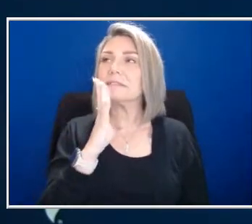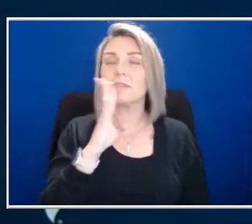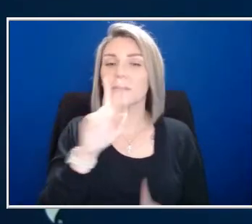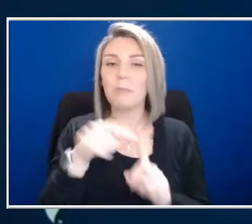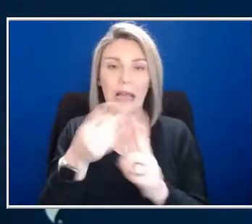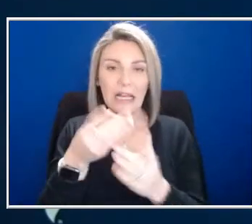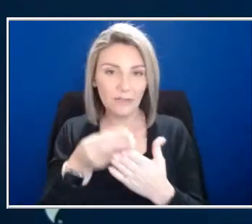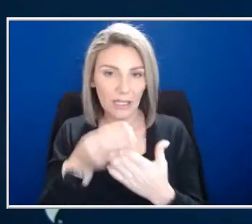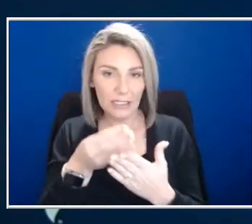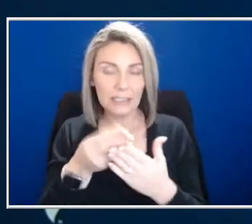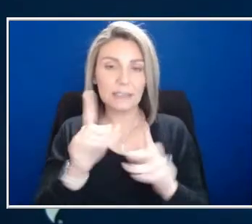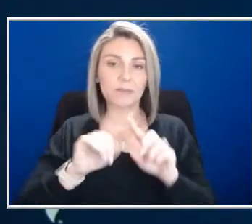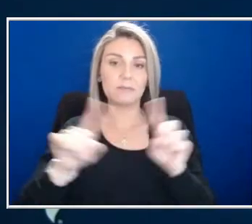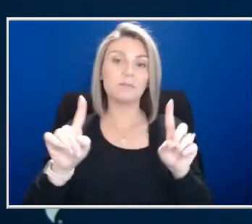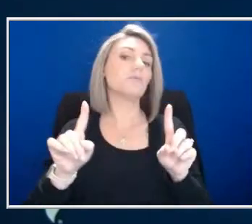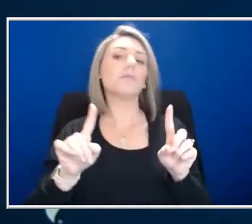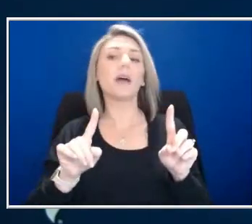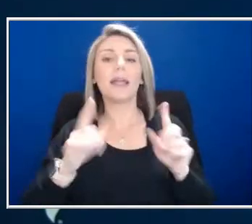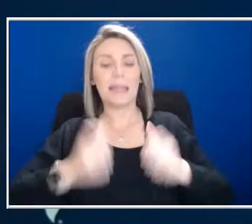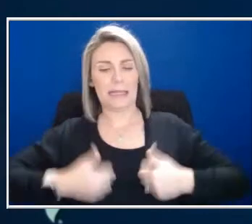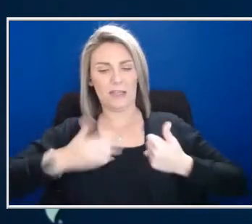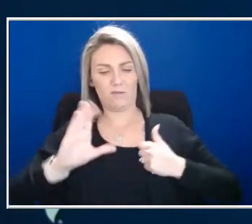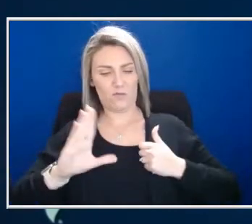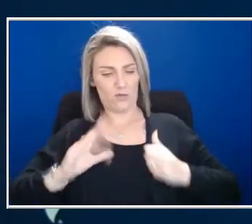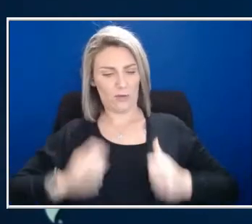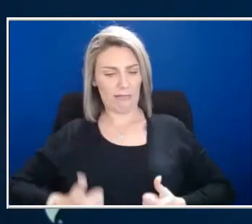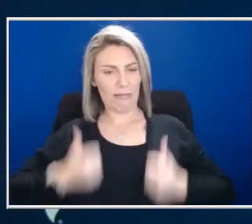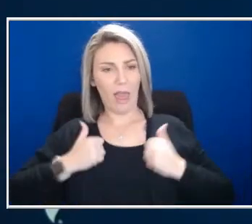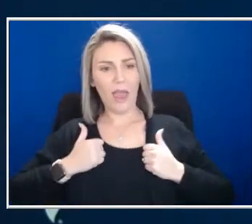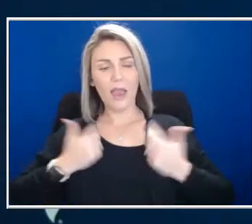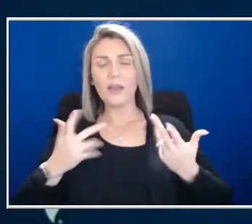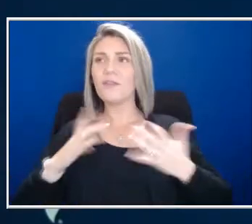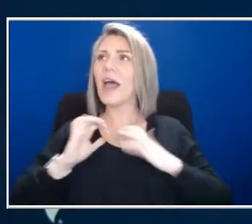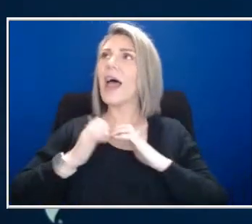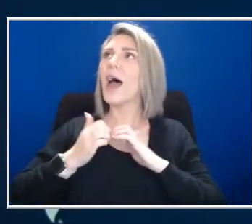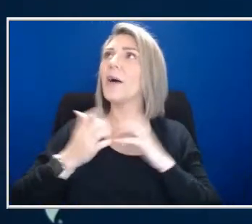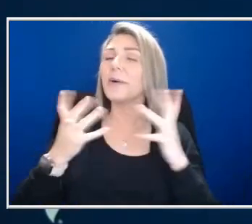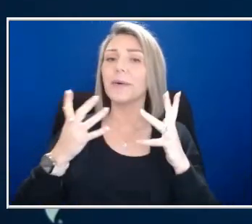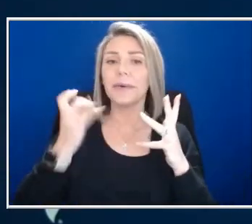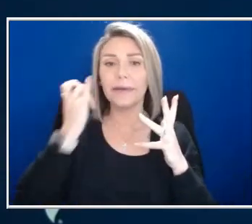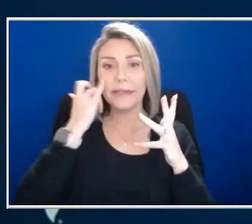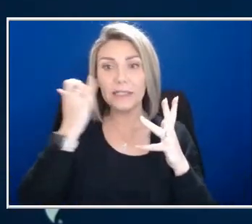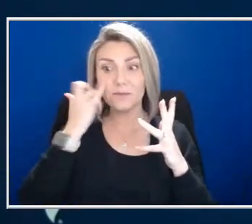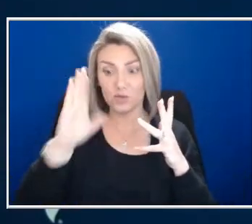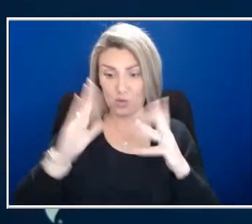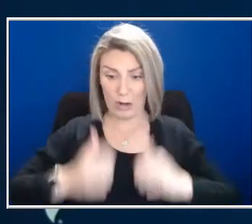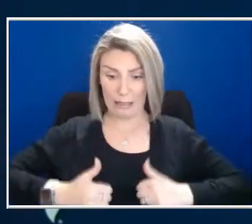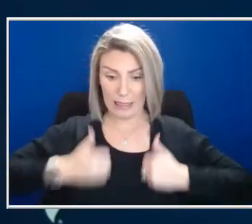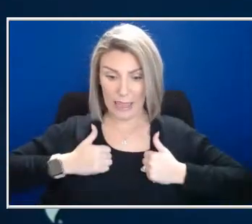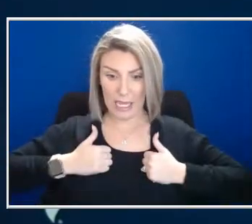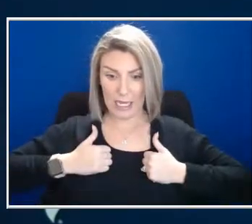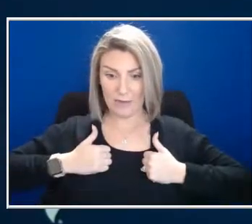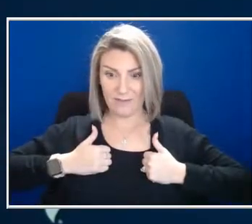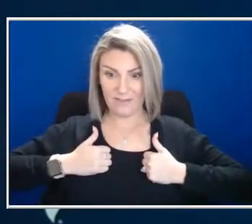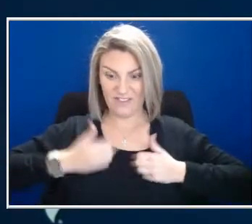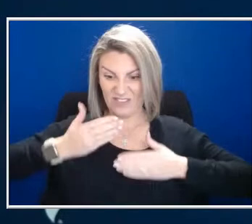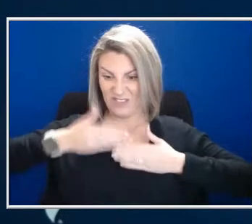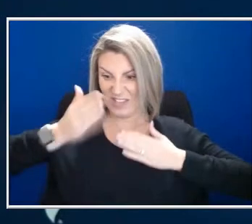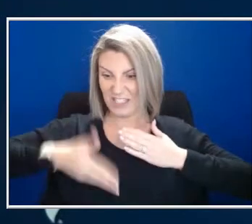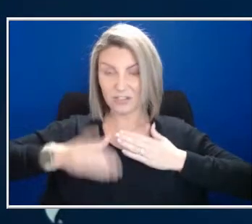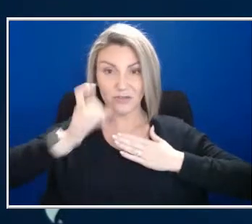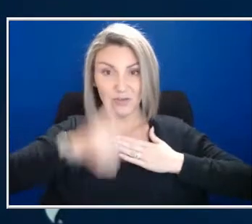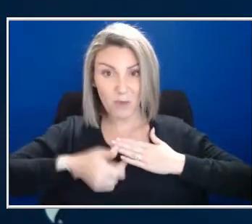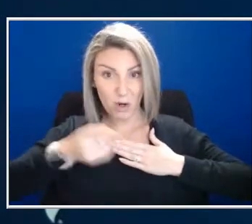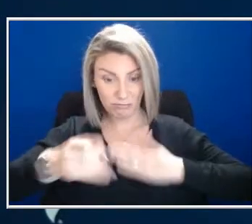to live your life in a way that, you know, if it's cut short, will you be okay with what